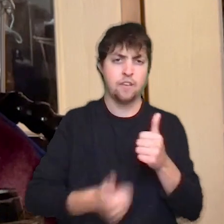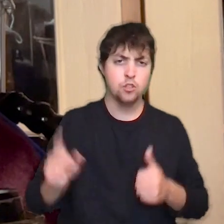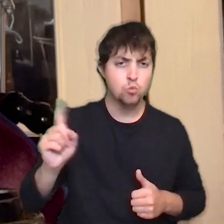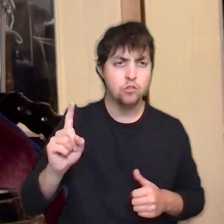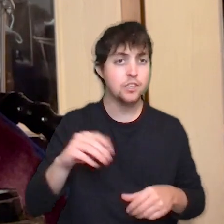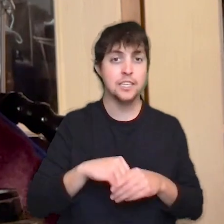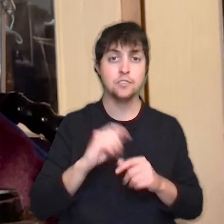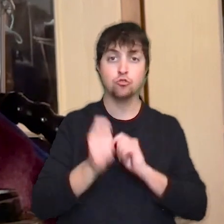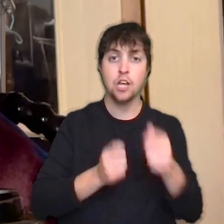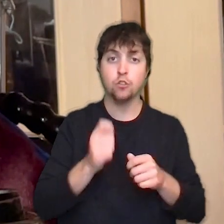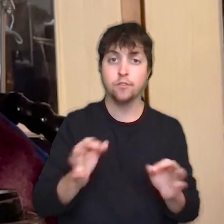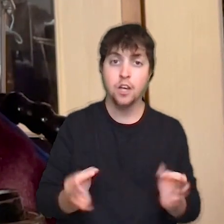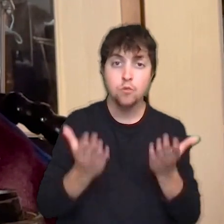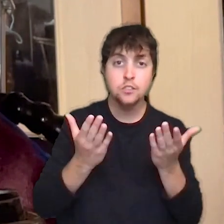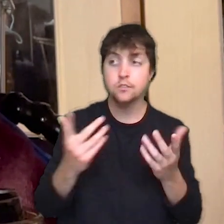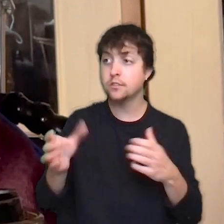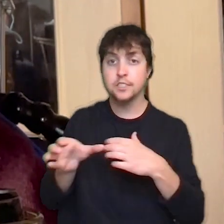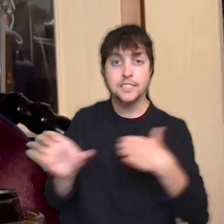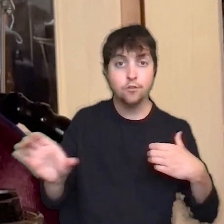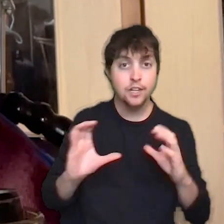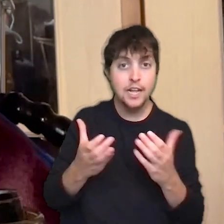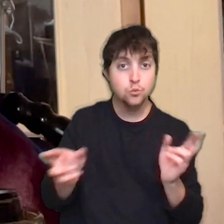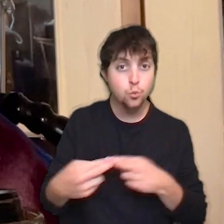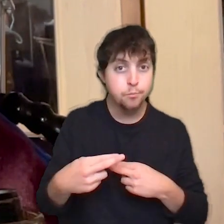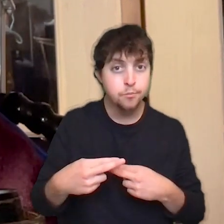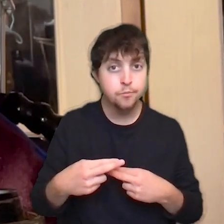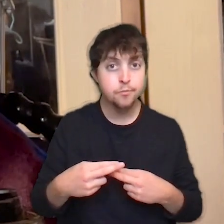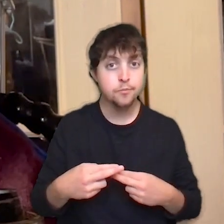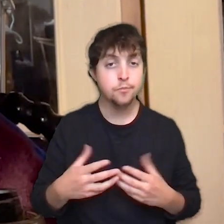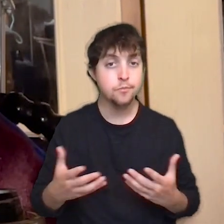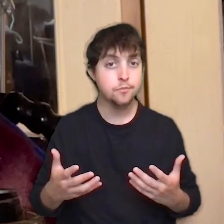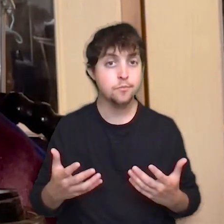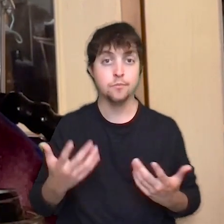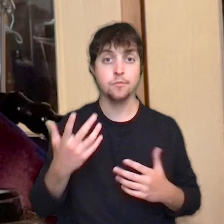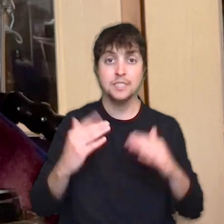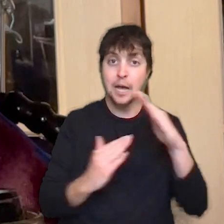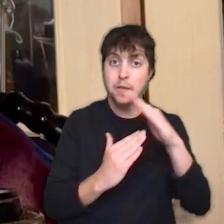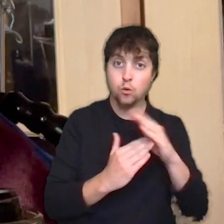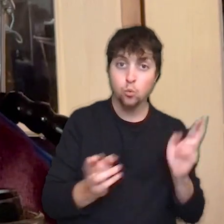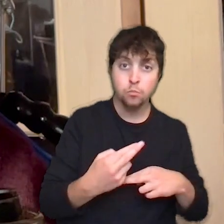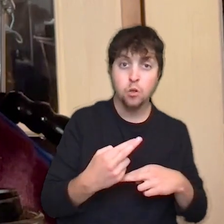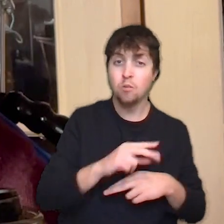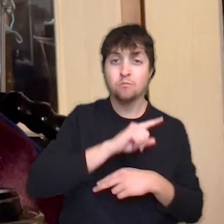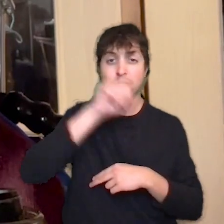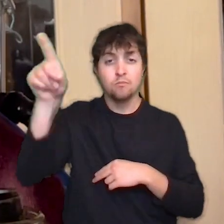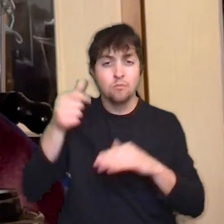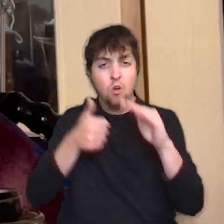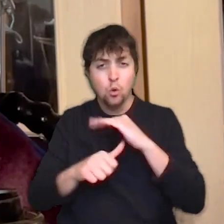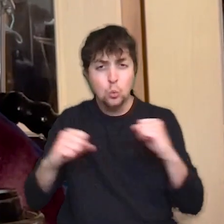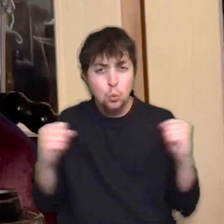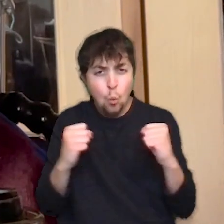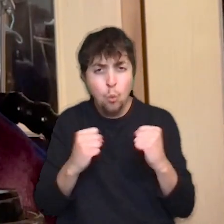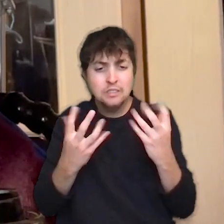were everywhere, in charity fundraisers, segregated classrooms, timeout rooms,